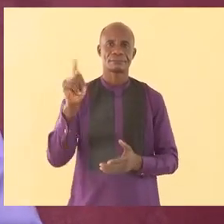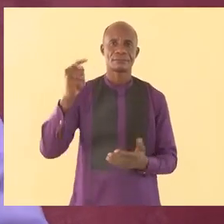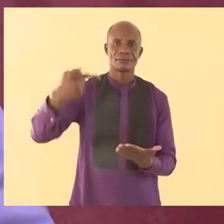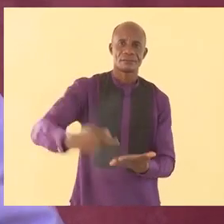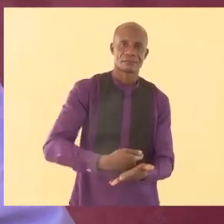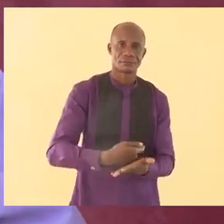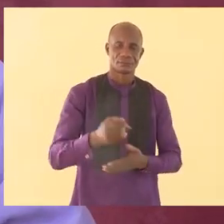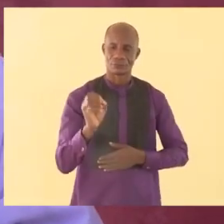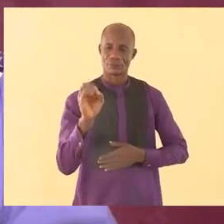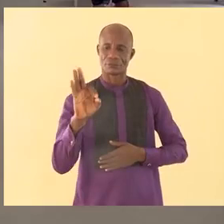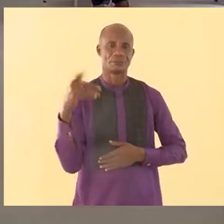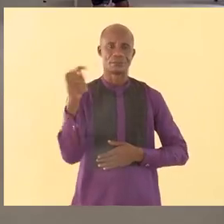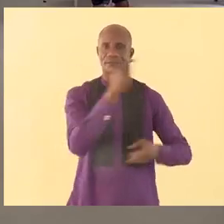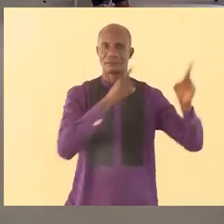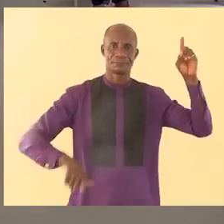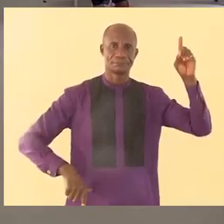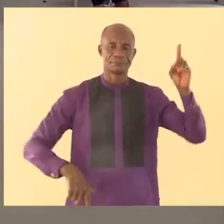The Gospel of the Lord.